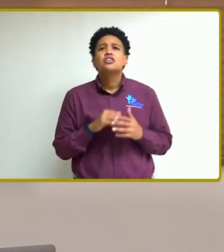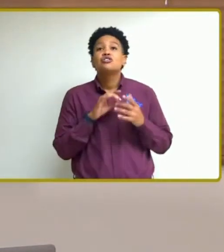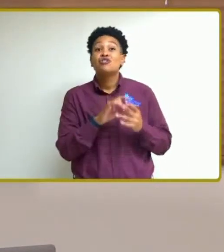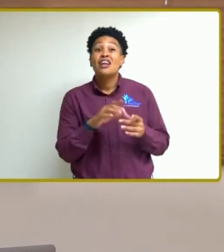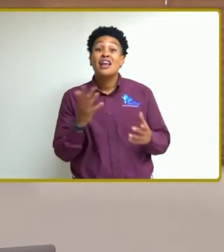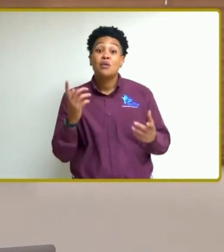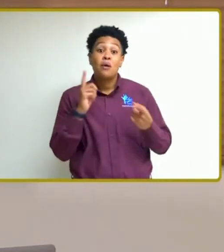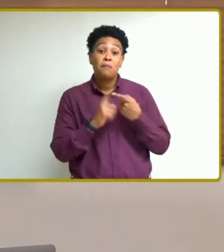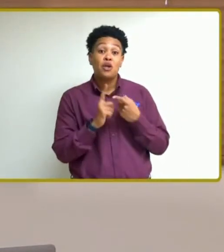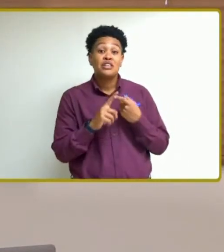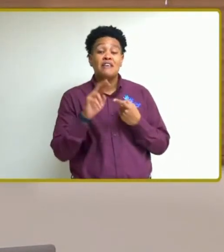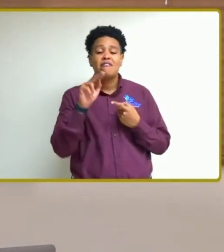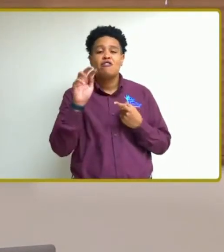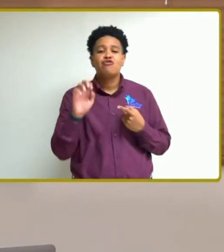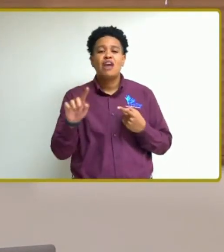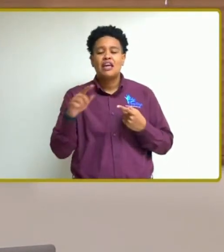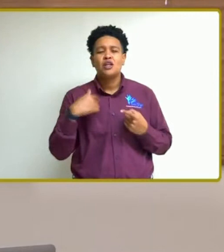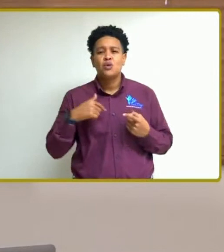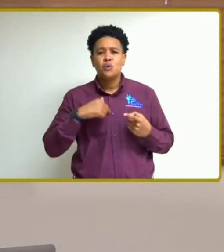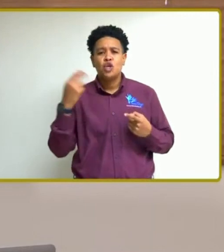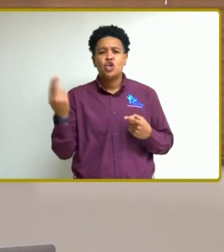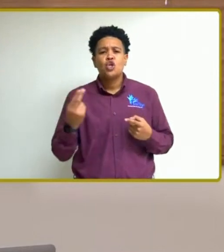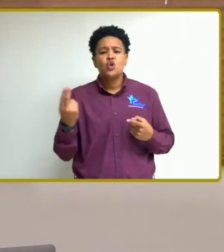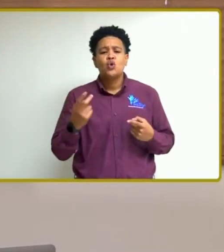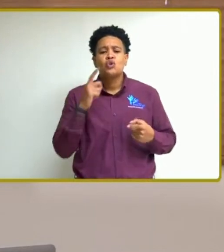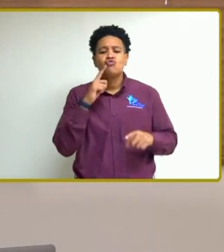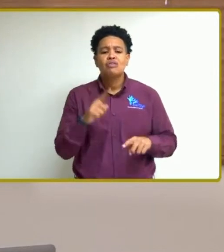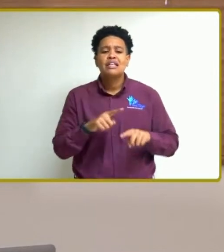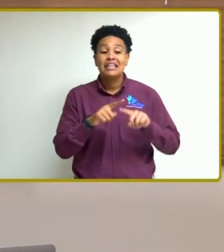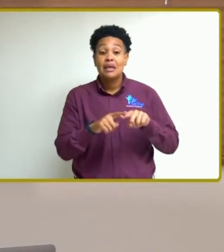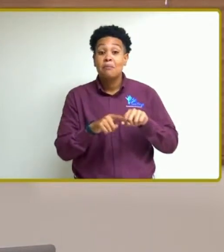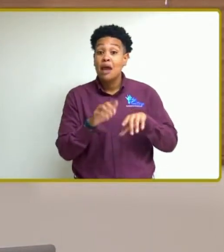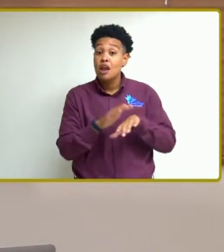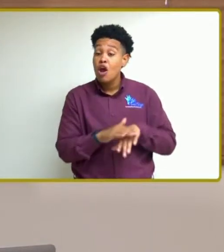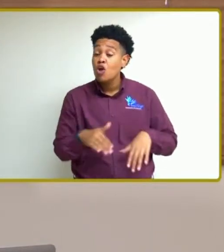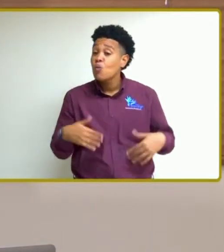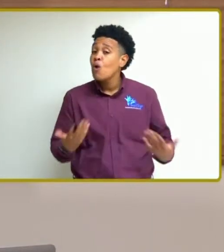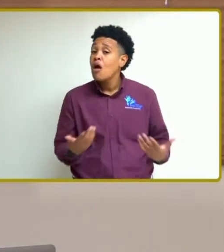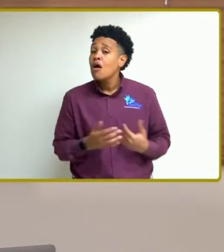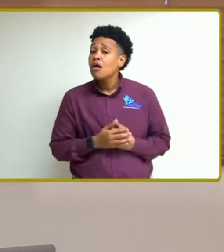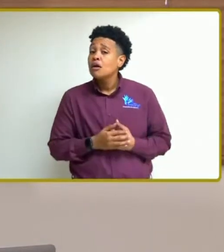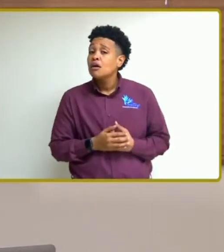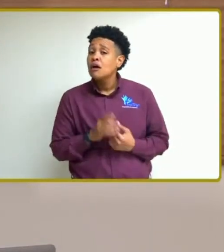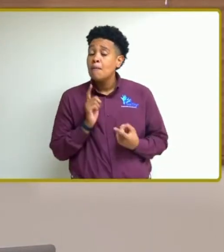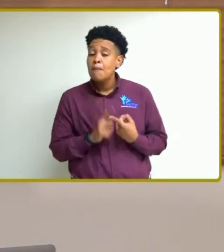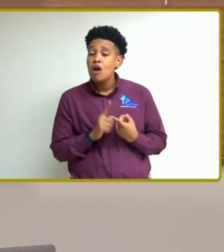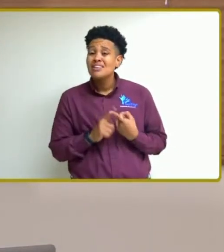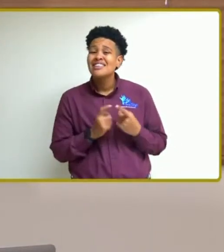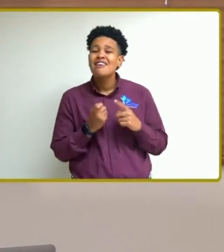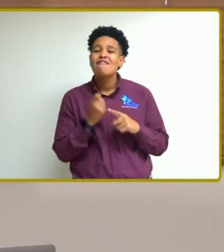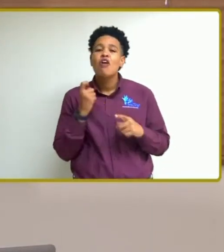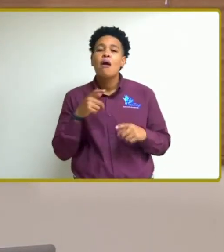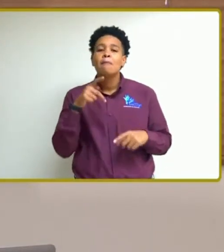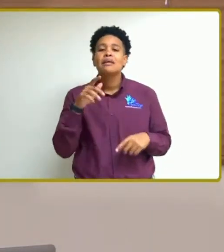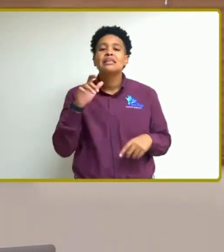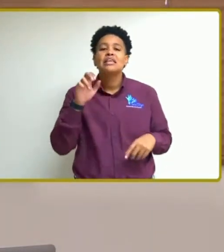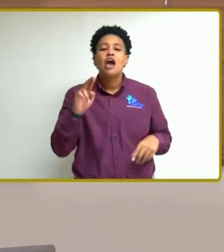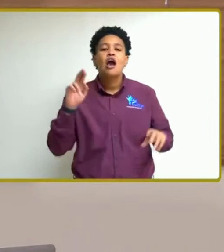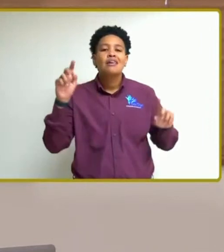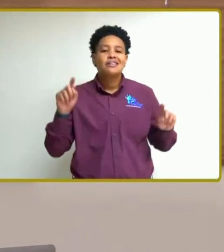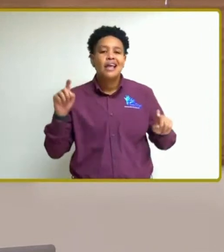the positivity rate that we use is depending on the positives from the PCR